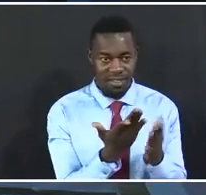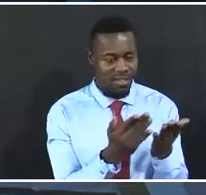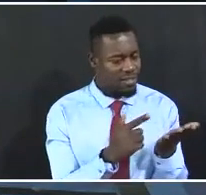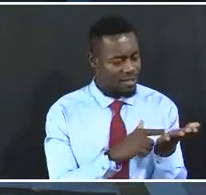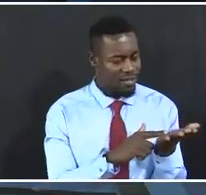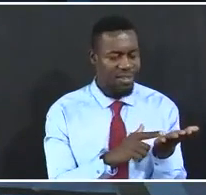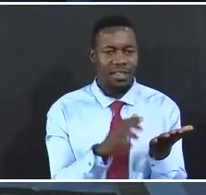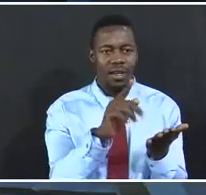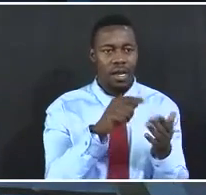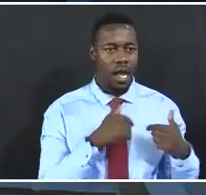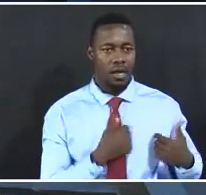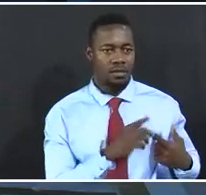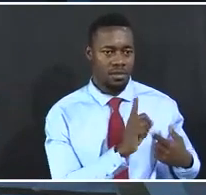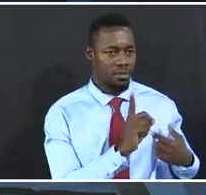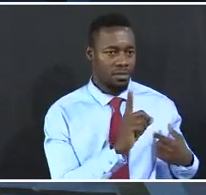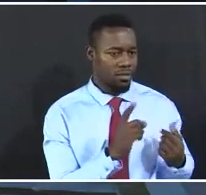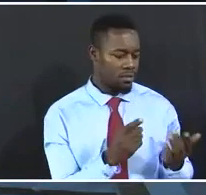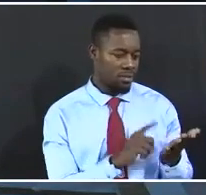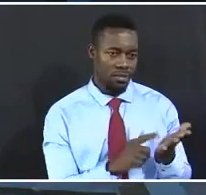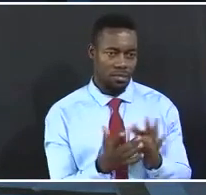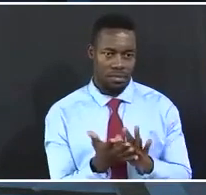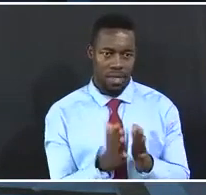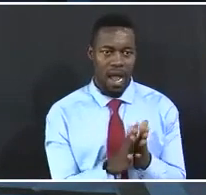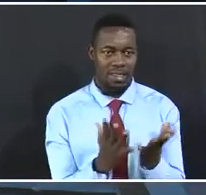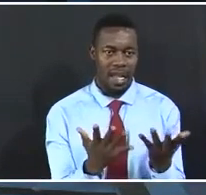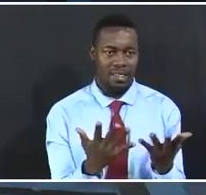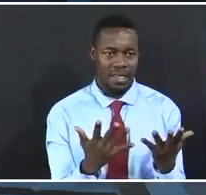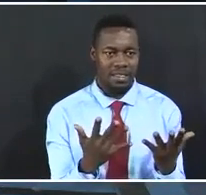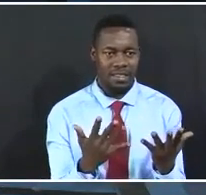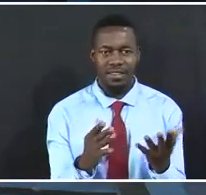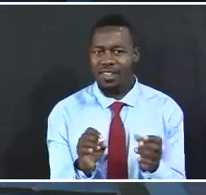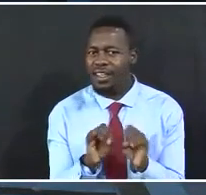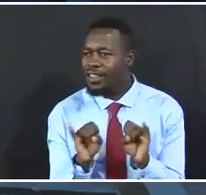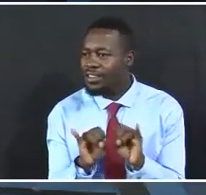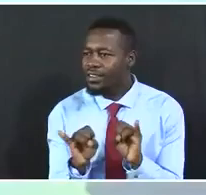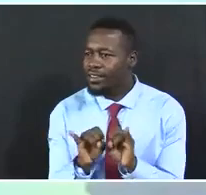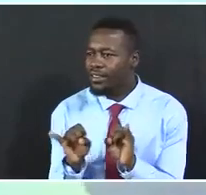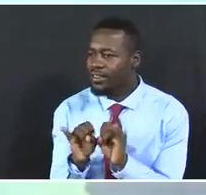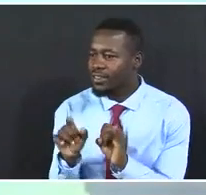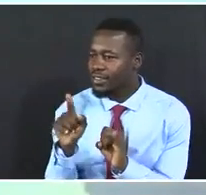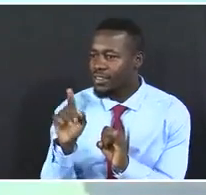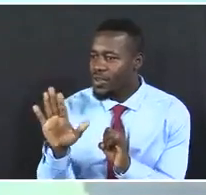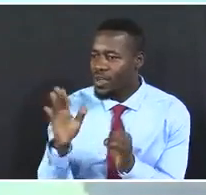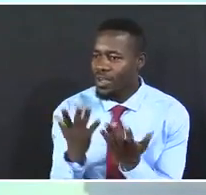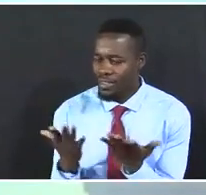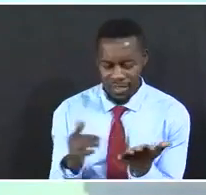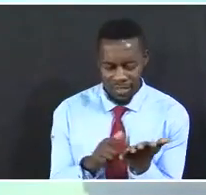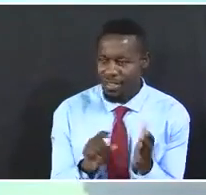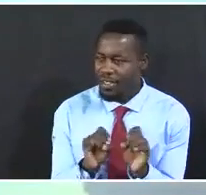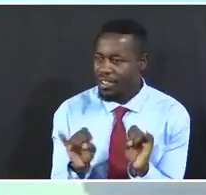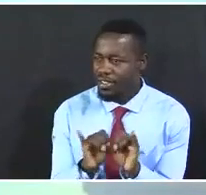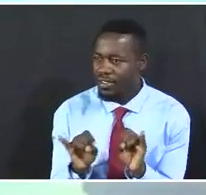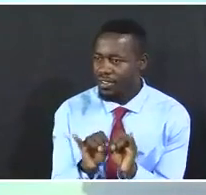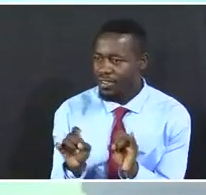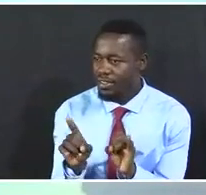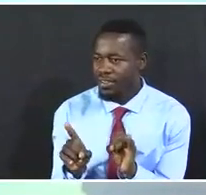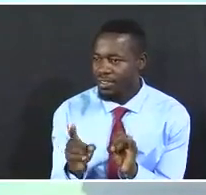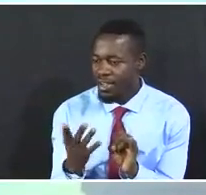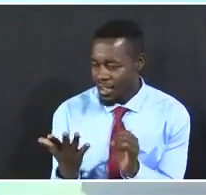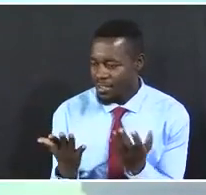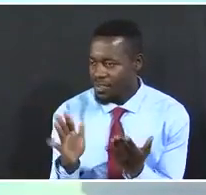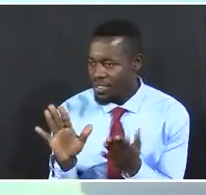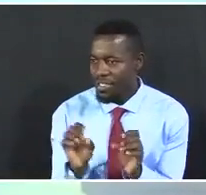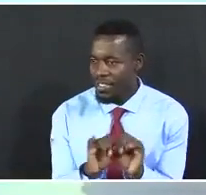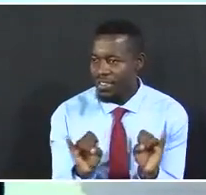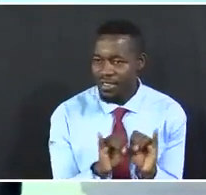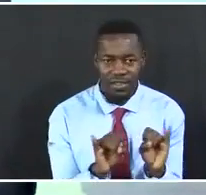Maybe you washed them this morning and therefore you may think they are clean. That's okay. But this is what that speaks